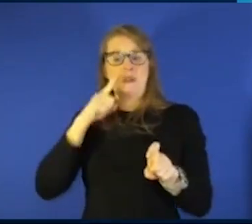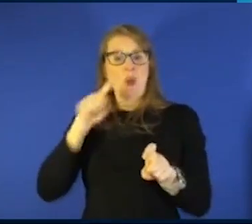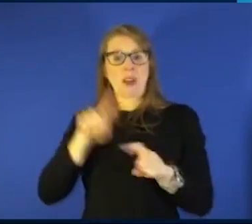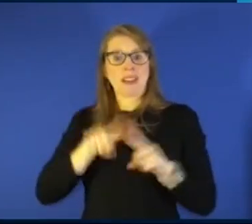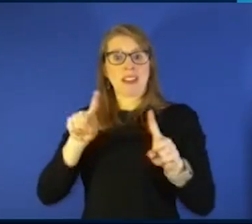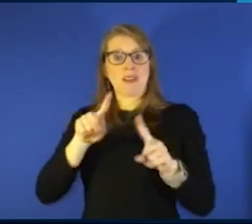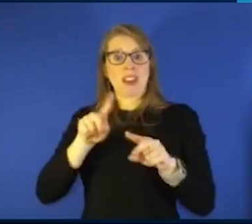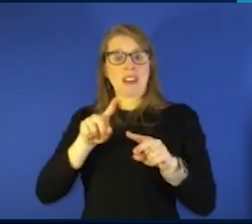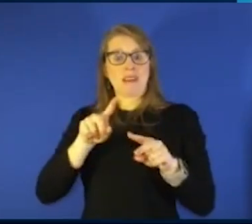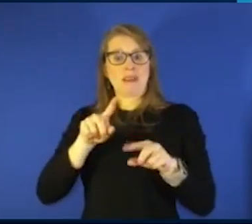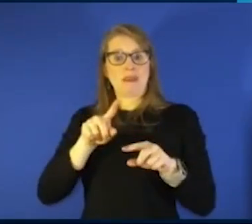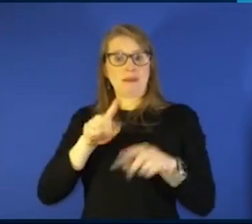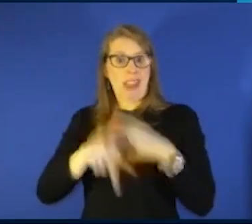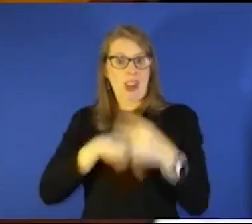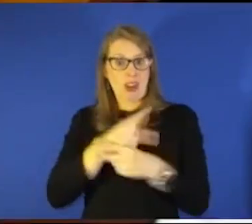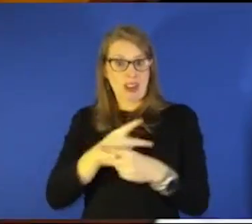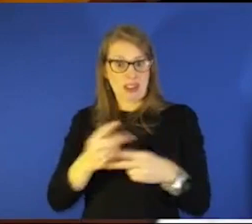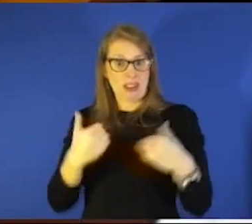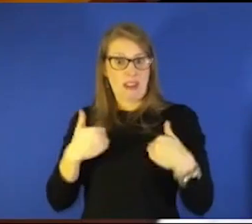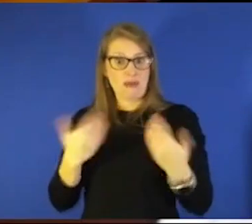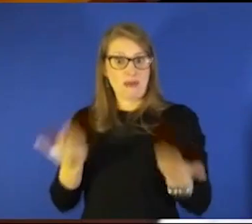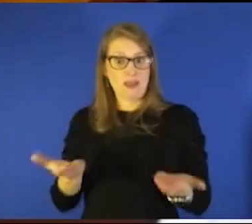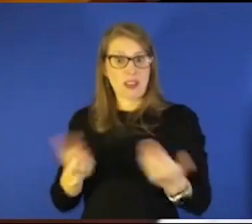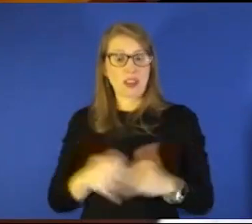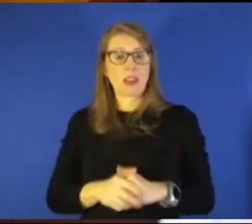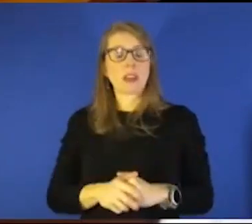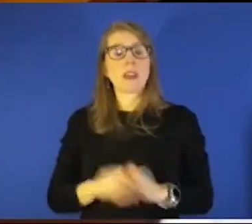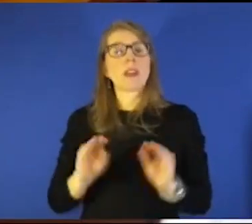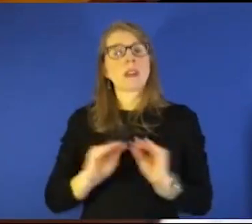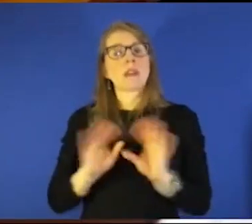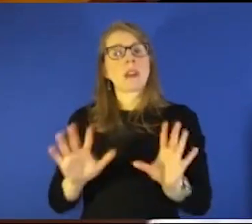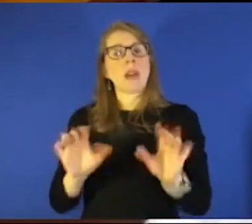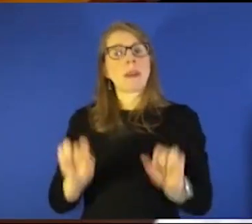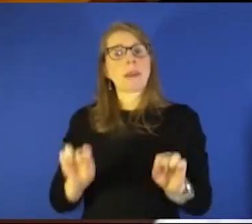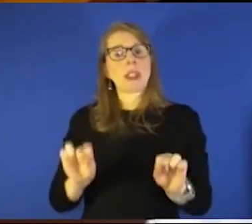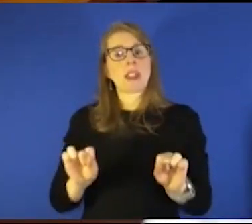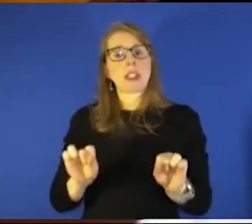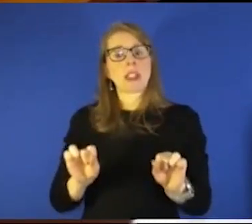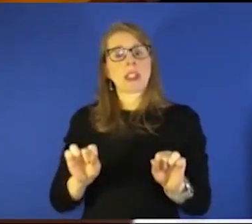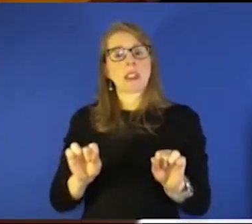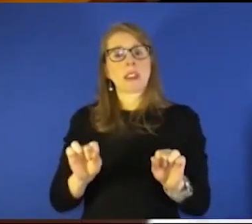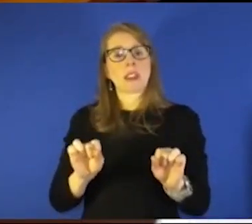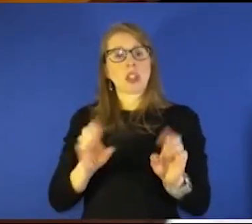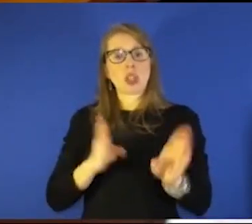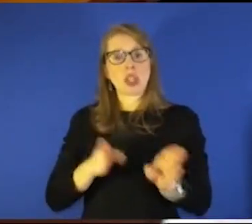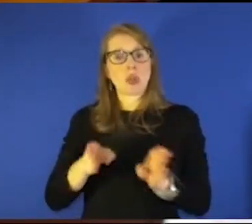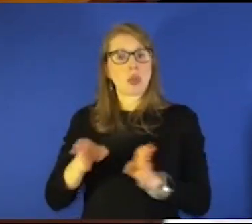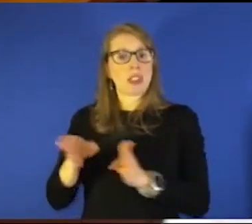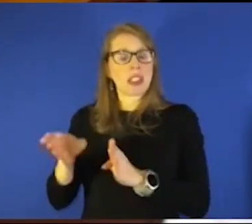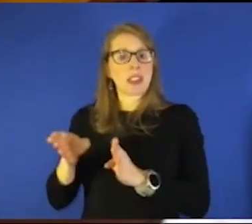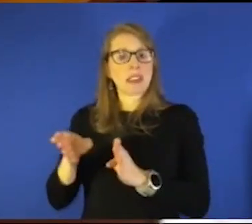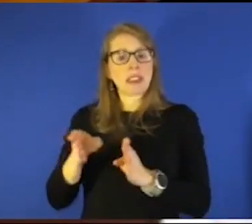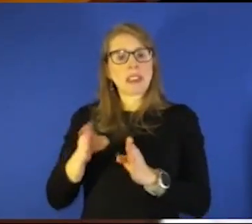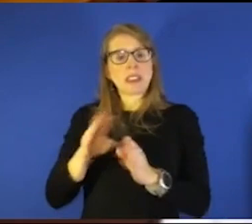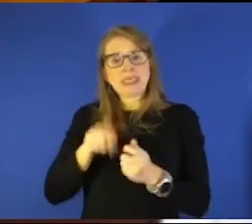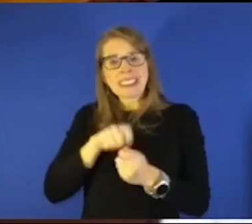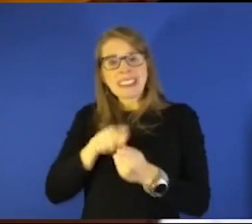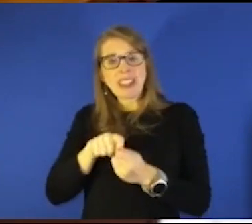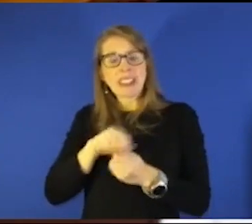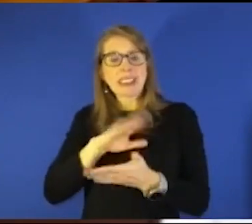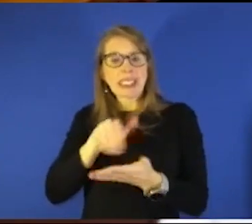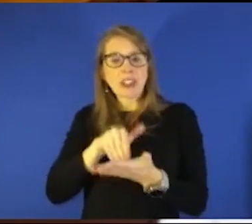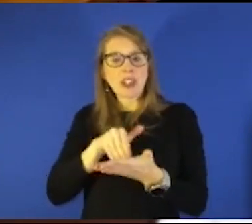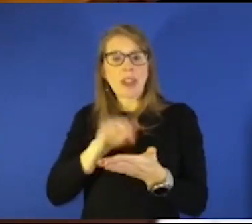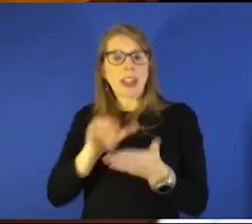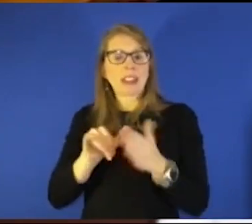variants? Well, there's obviously the ability to do sequencing in certain centers. And of course, that's